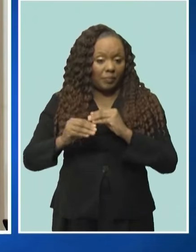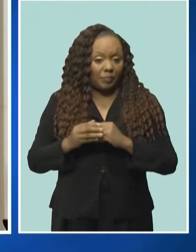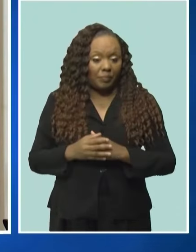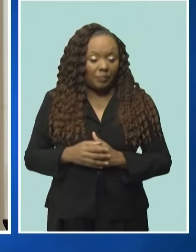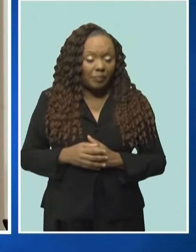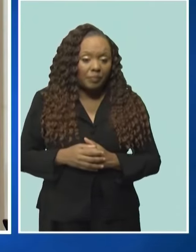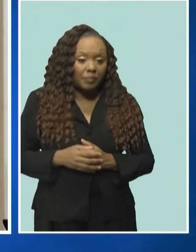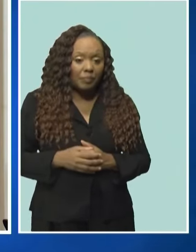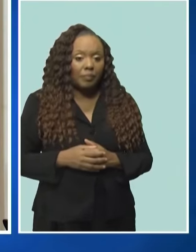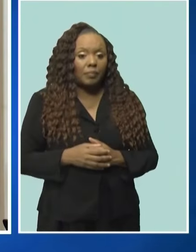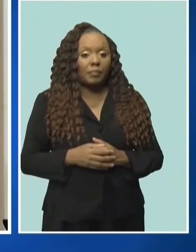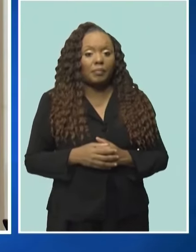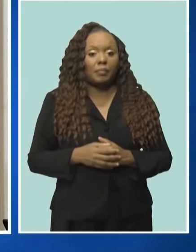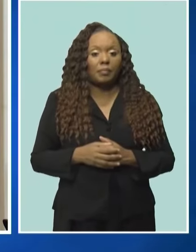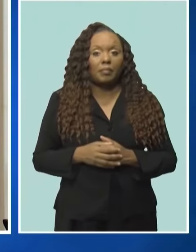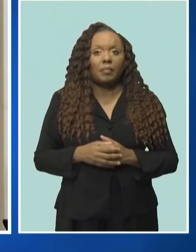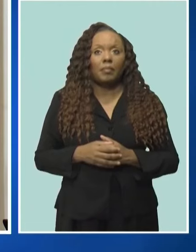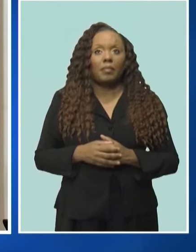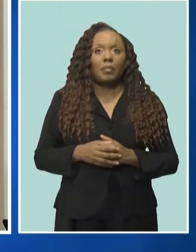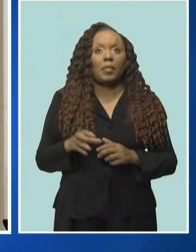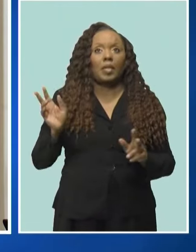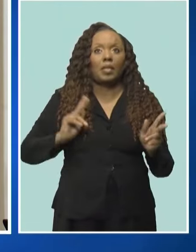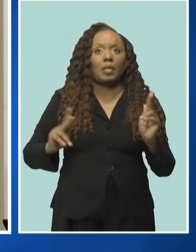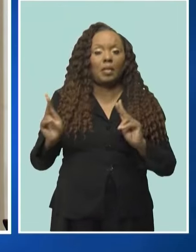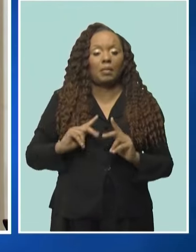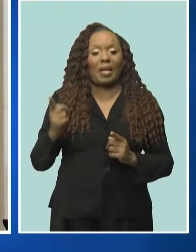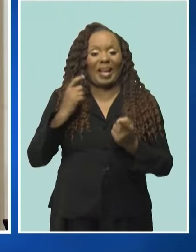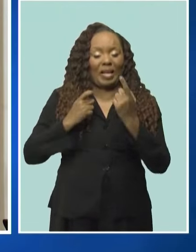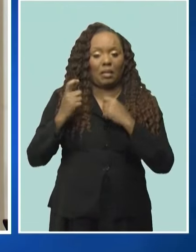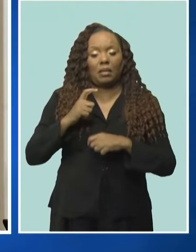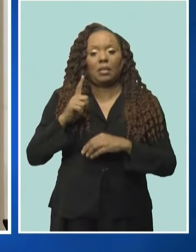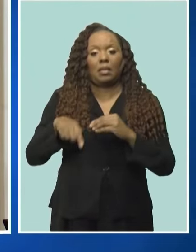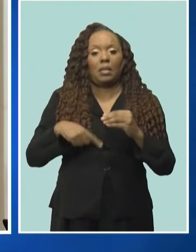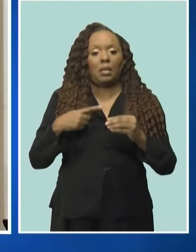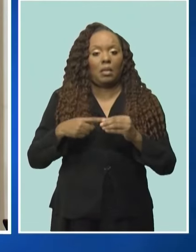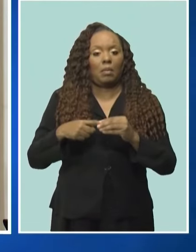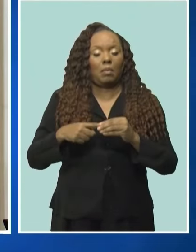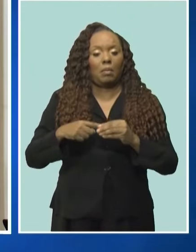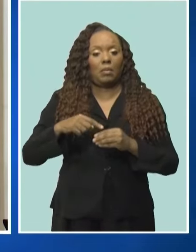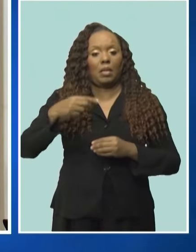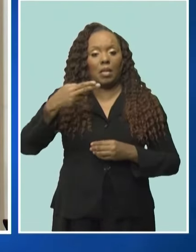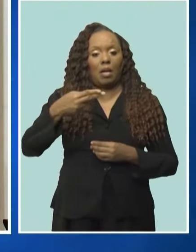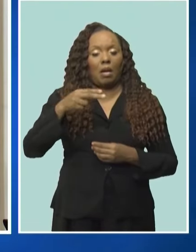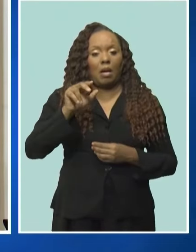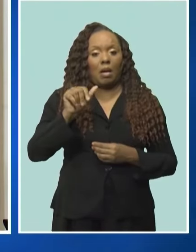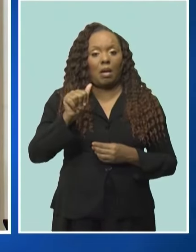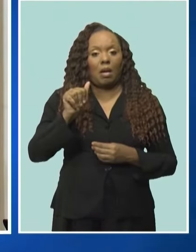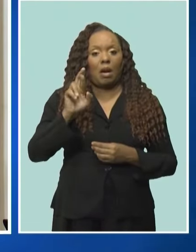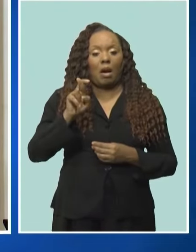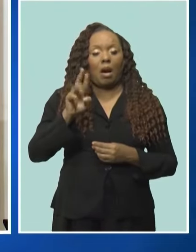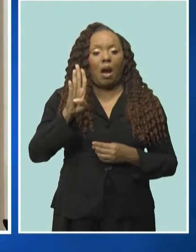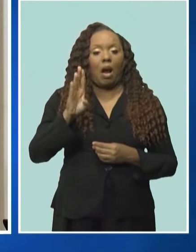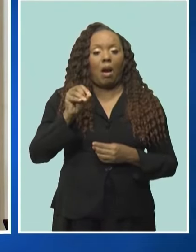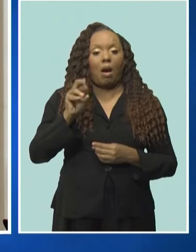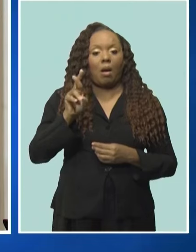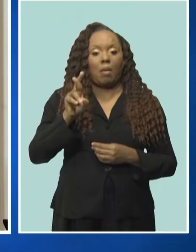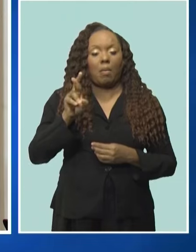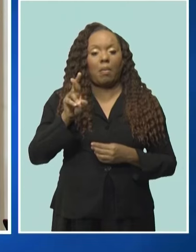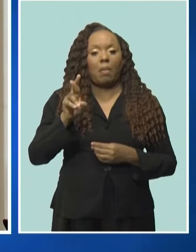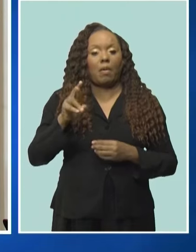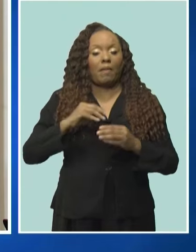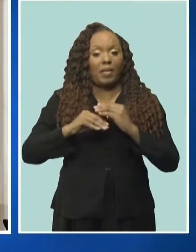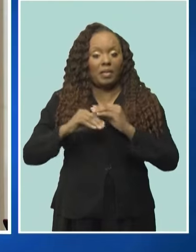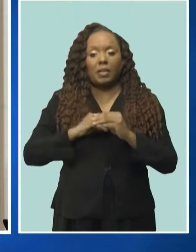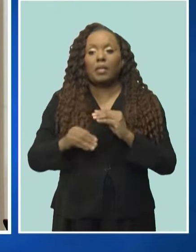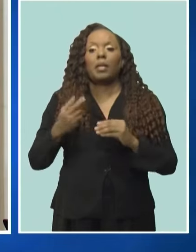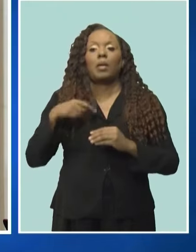the question of the repairs to the harbours, we have already met with the coastal engineers. They are flying in, the ones